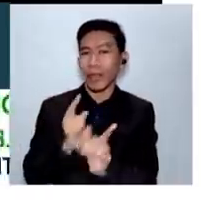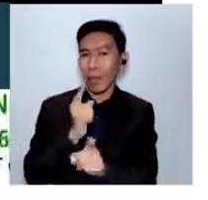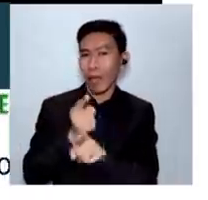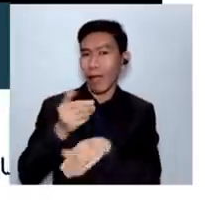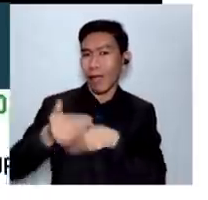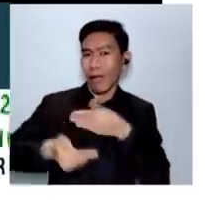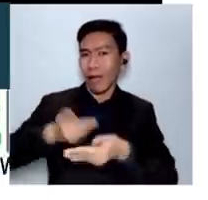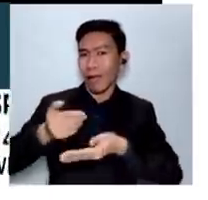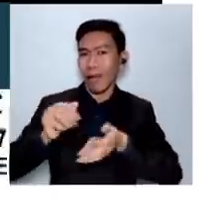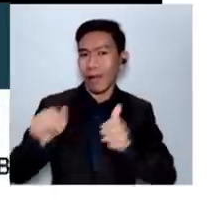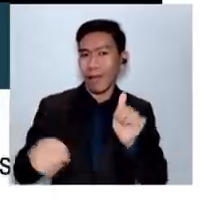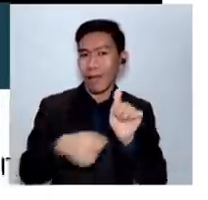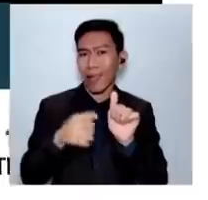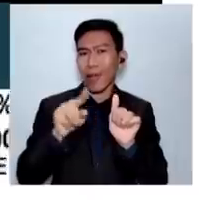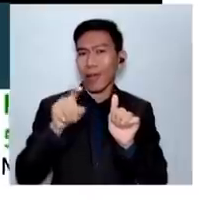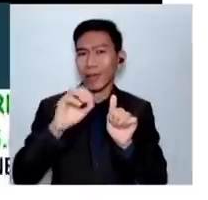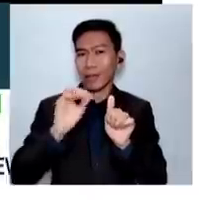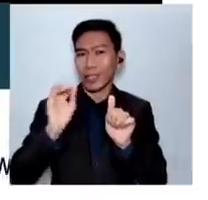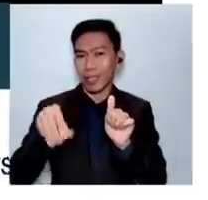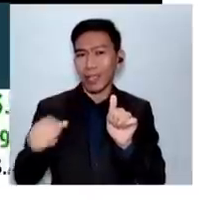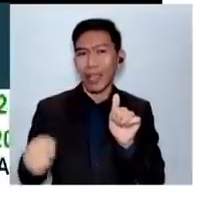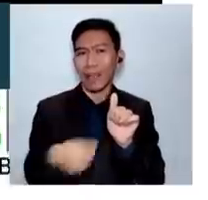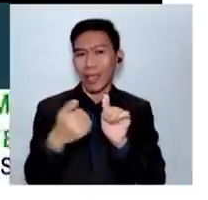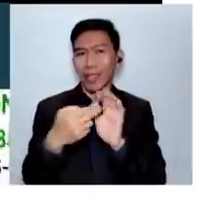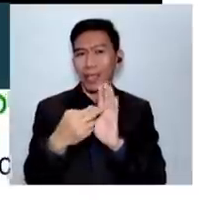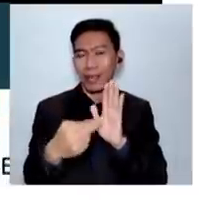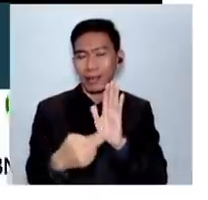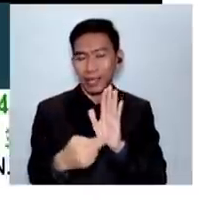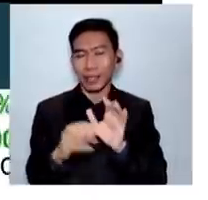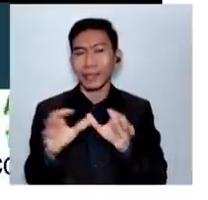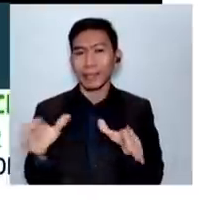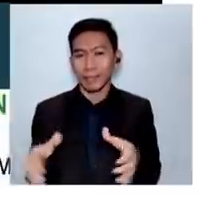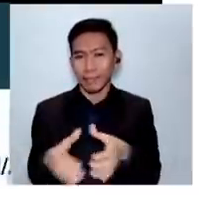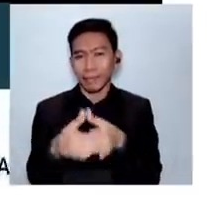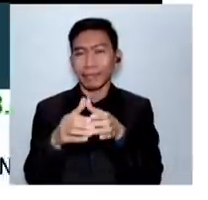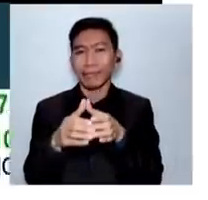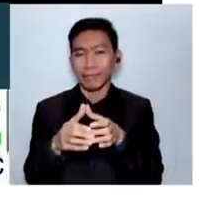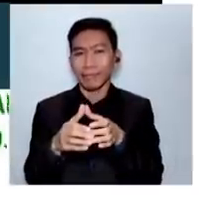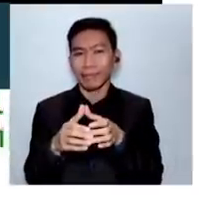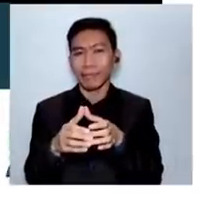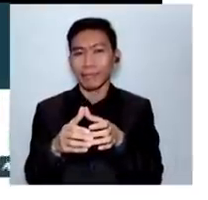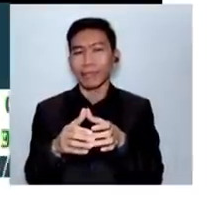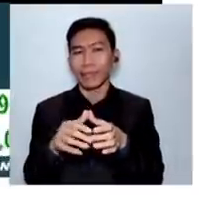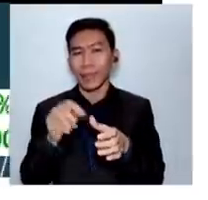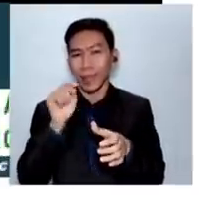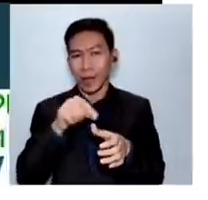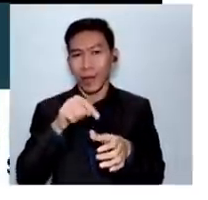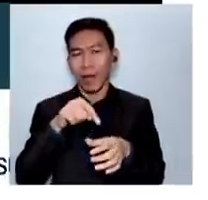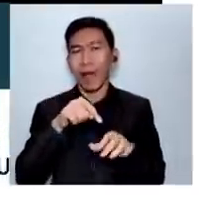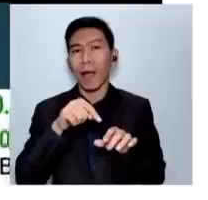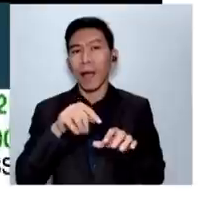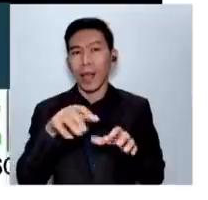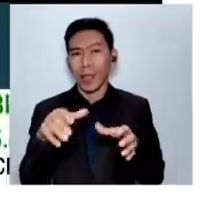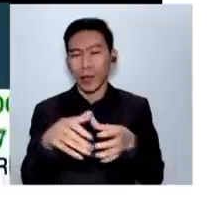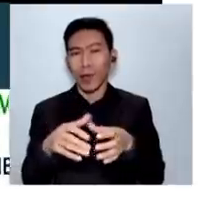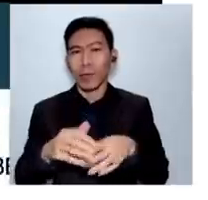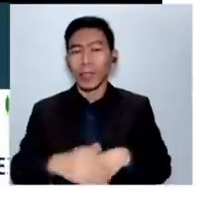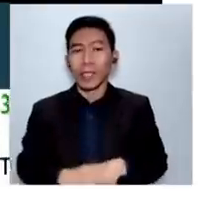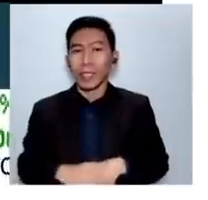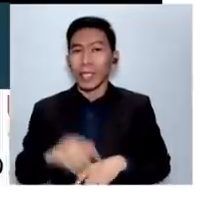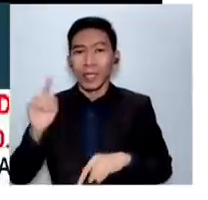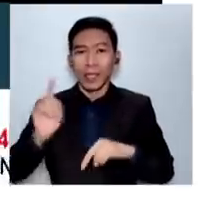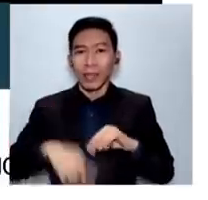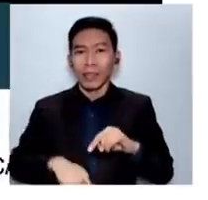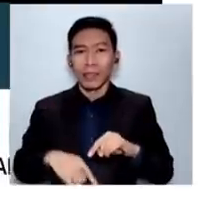with 100% compliance with the rules or the party constitution of that political party. Hmm.